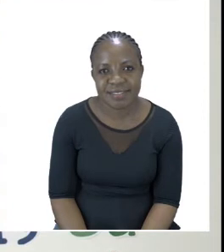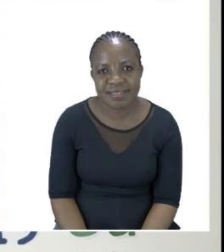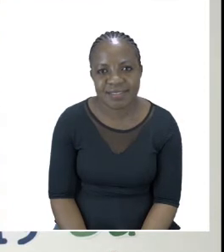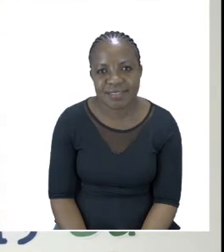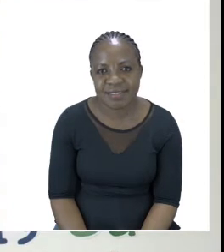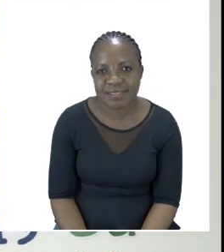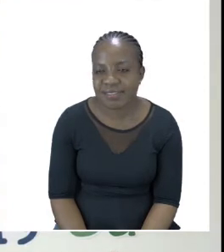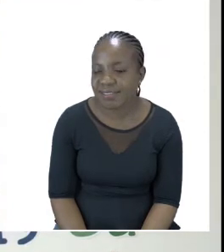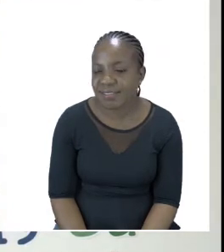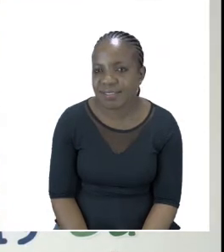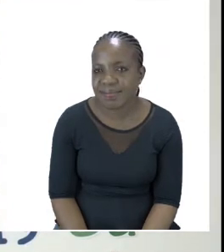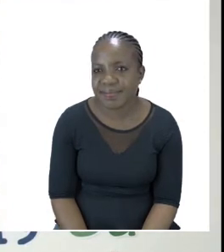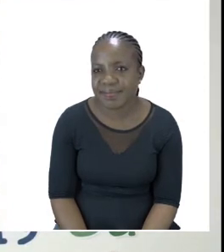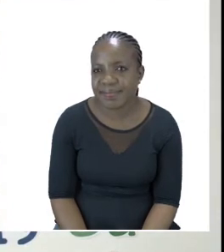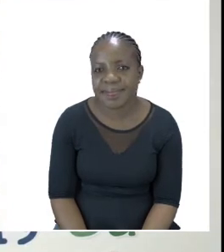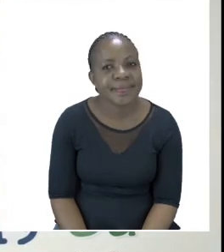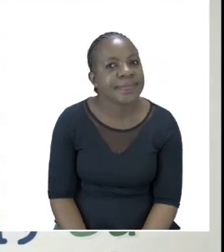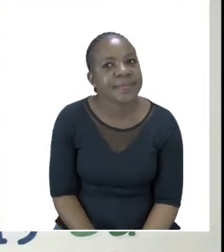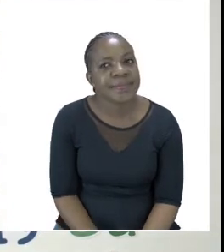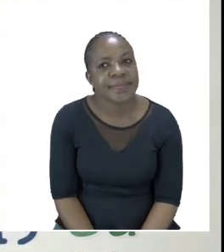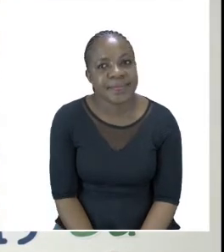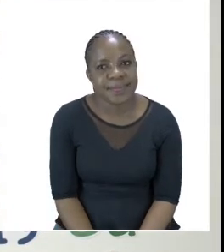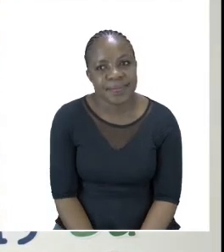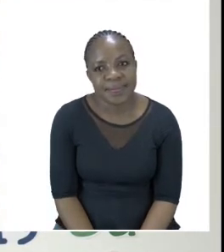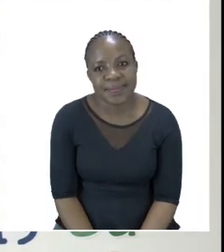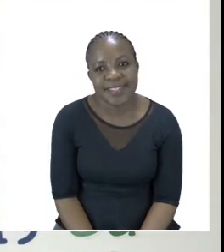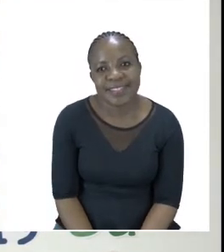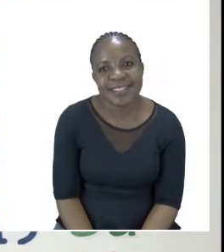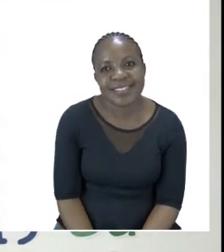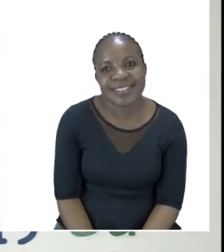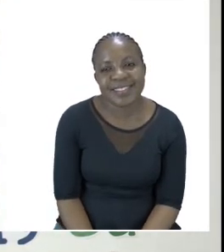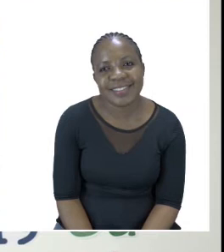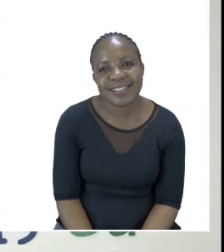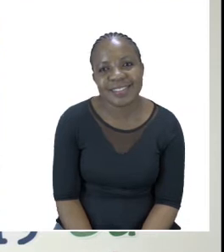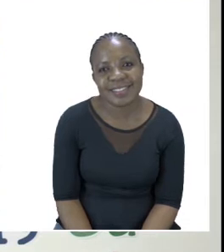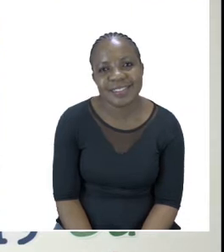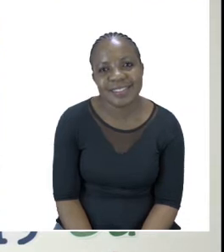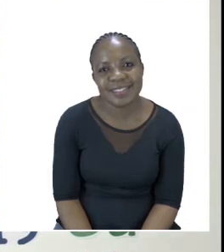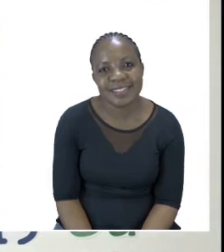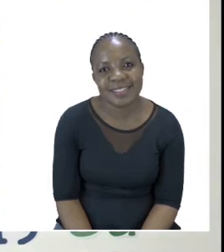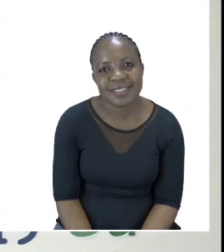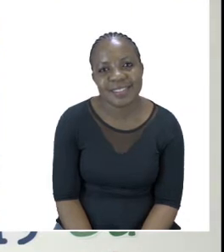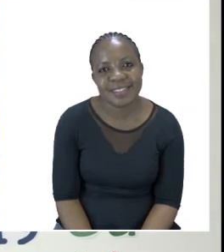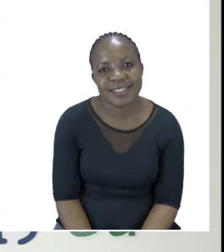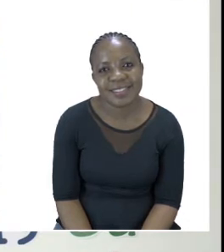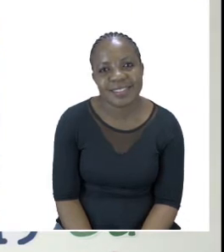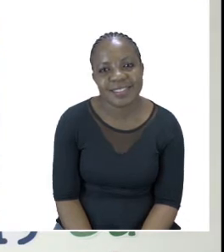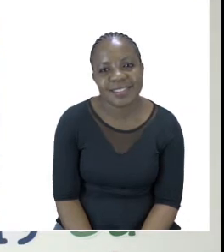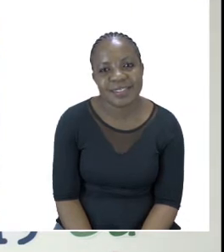Mr. Snake, I'm going to take my spoon and smack